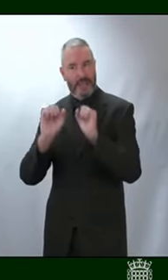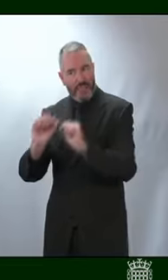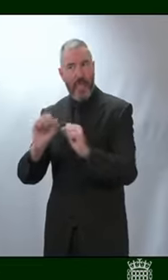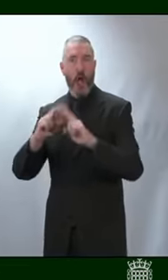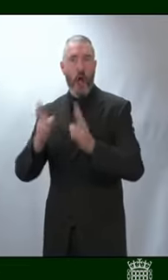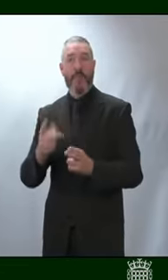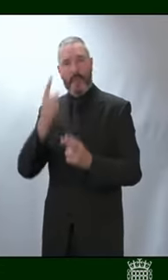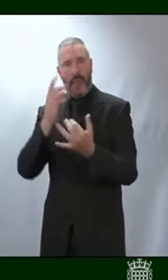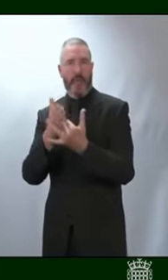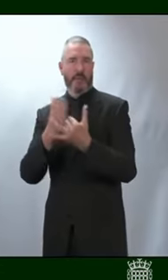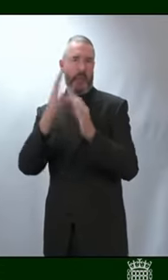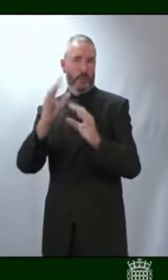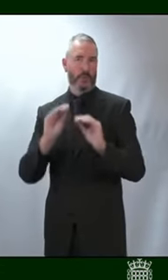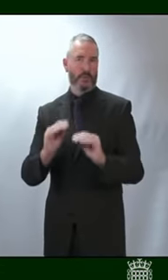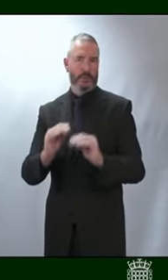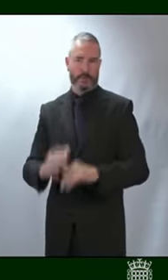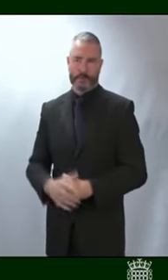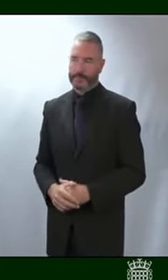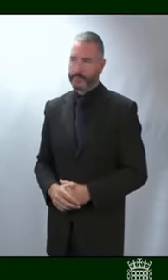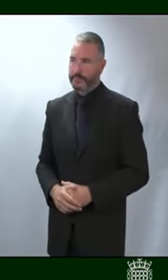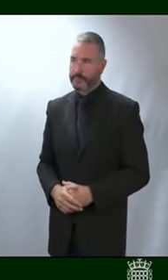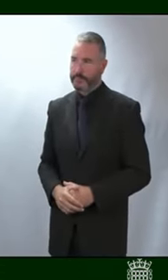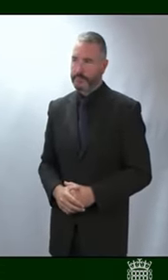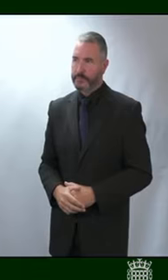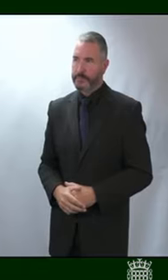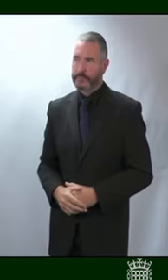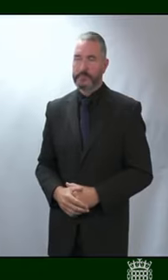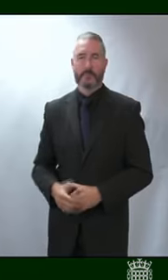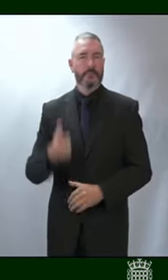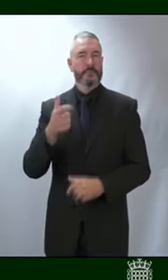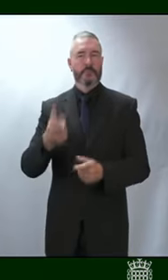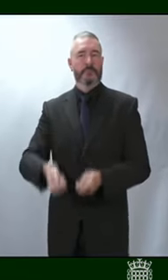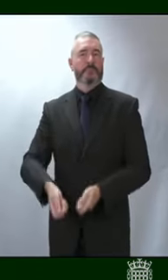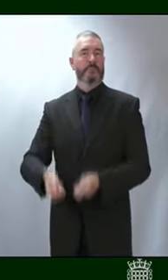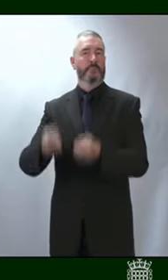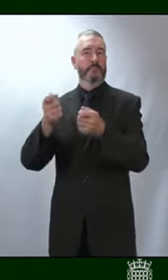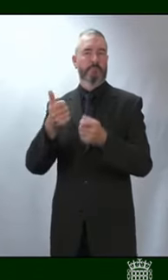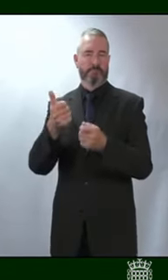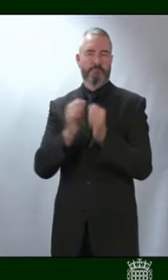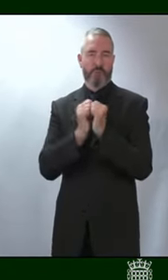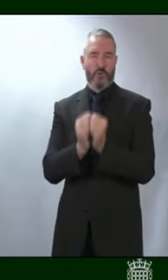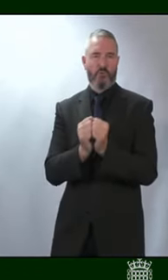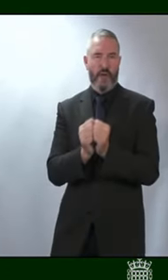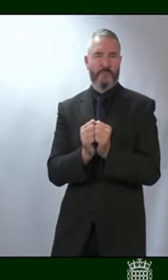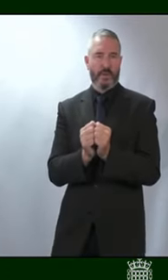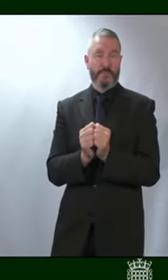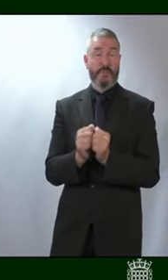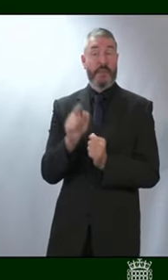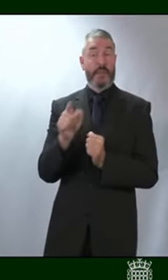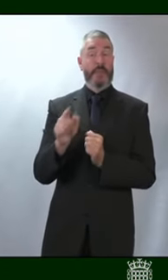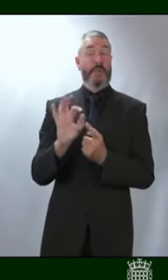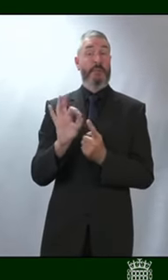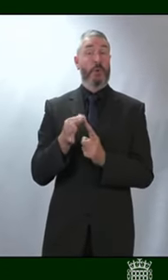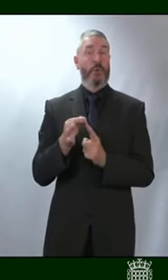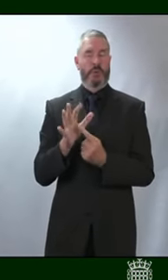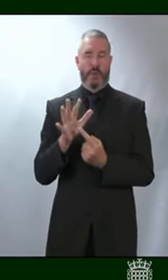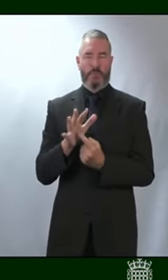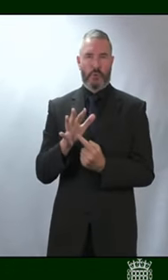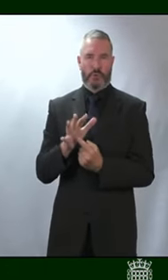homes? Minister. I'm very grateful to the honourable lady because she's raising a very important